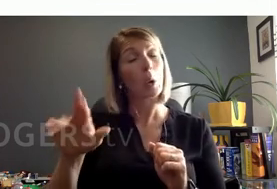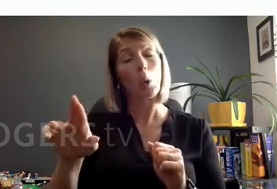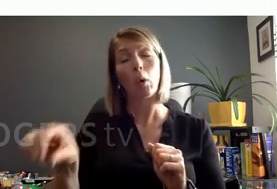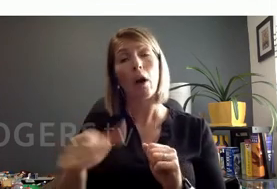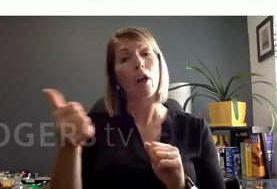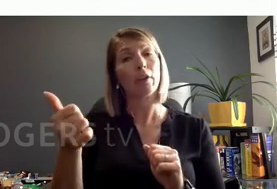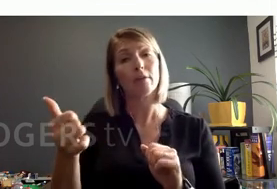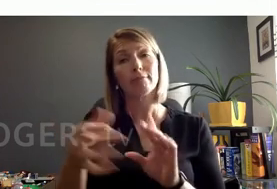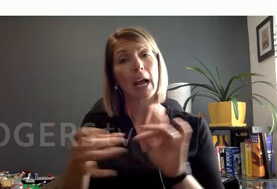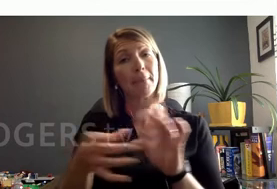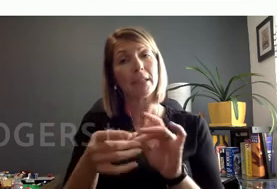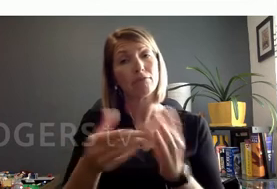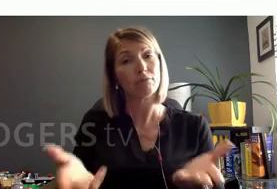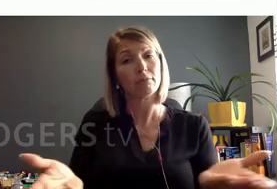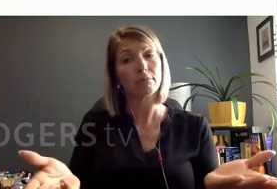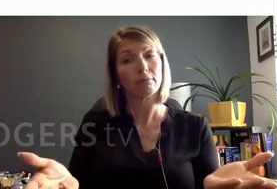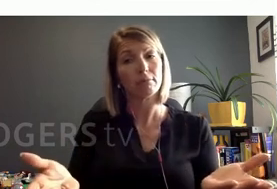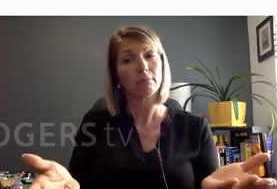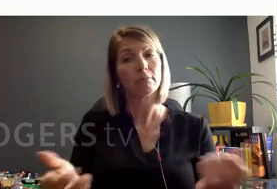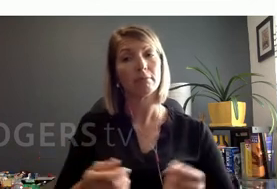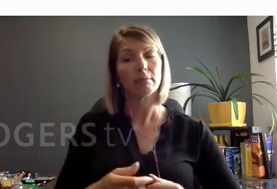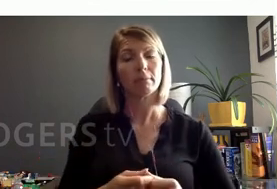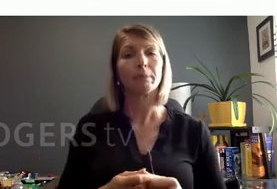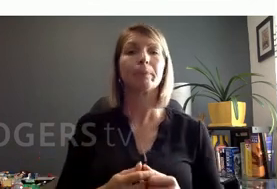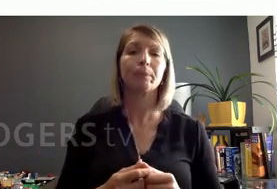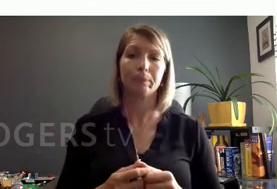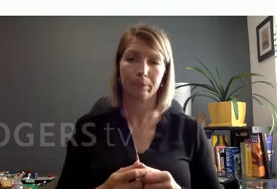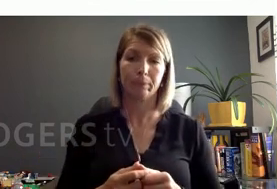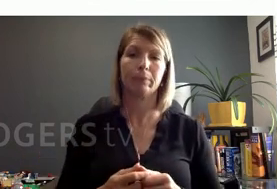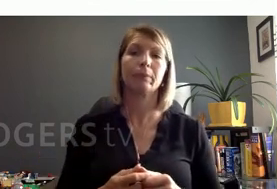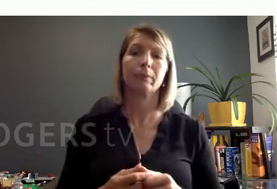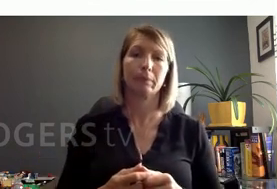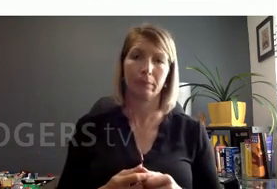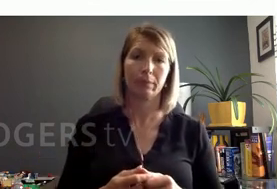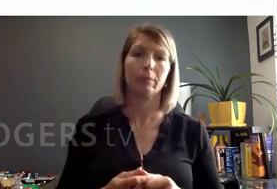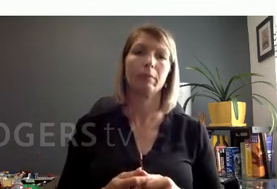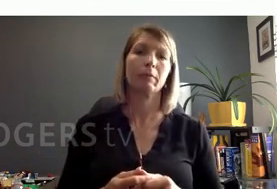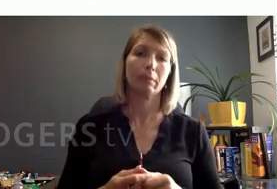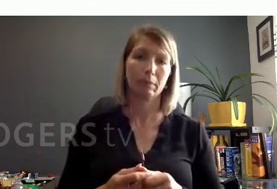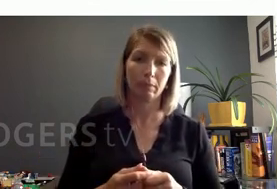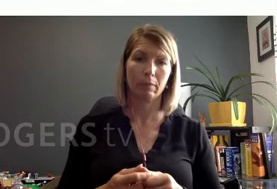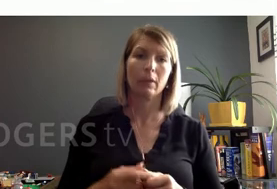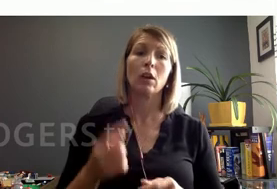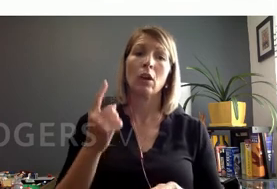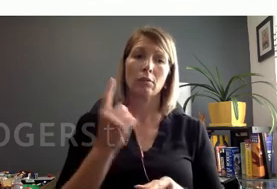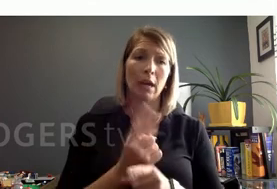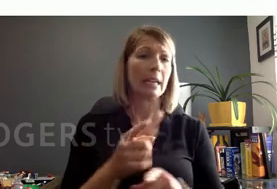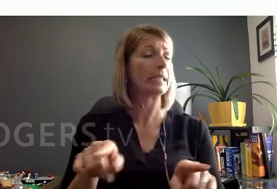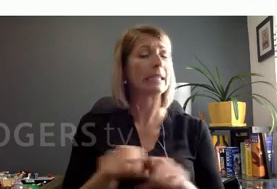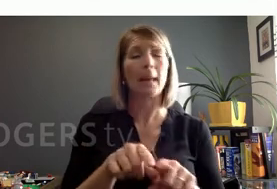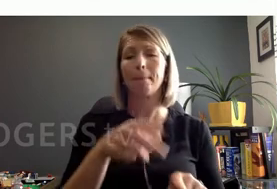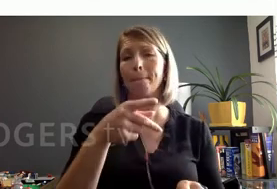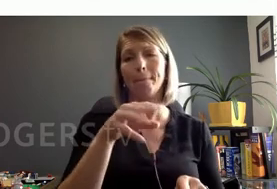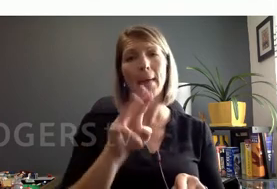this Canada, you know, as, you know, Colin, Pan, and Lloyd all mentioned, you know, Canada is a